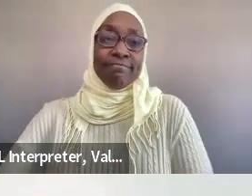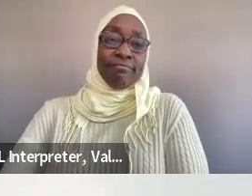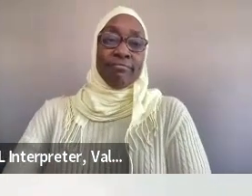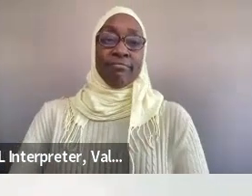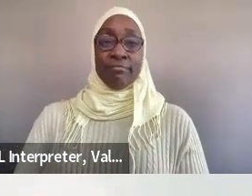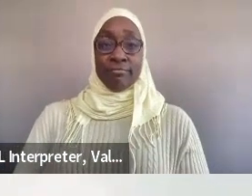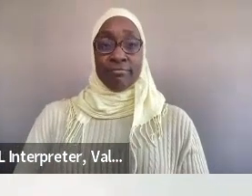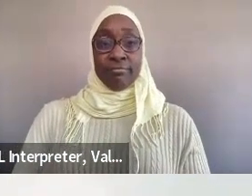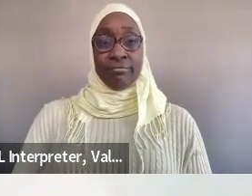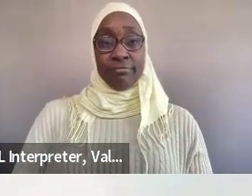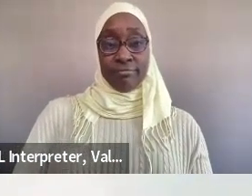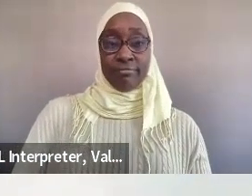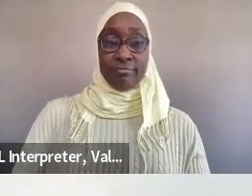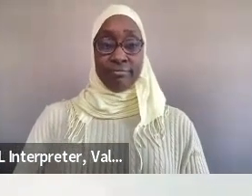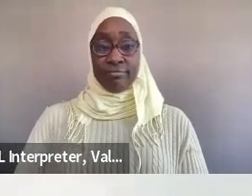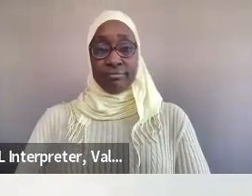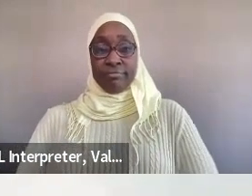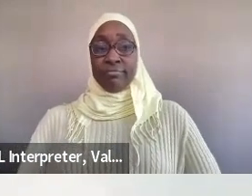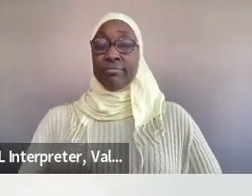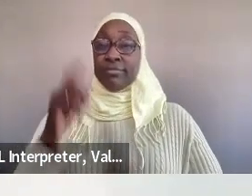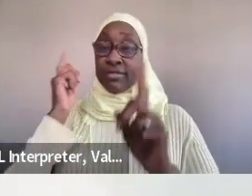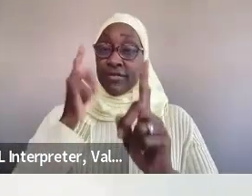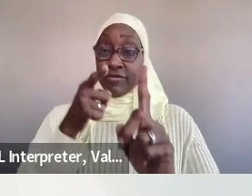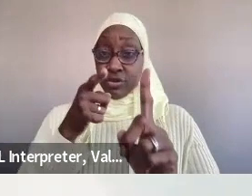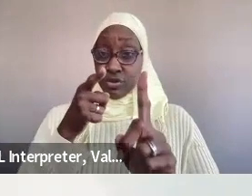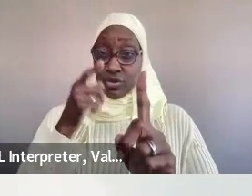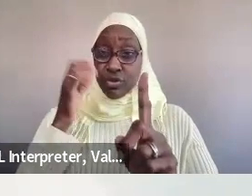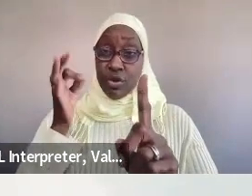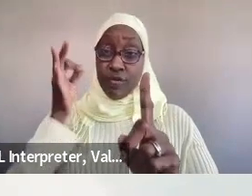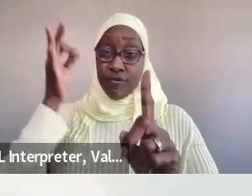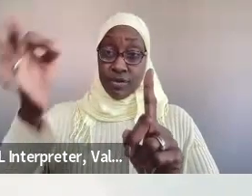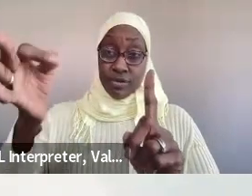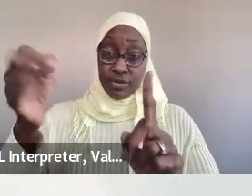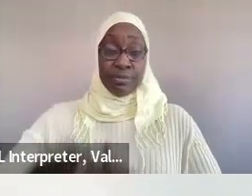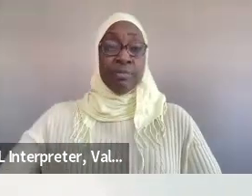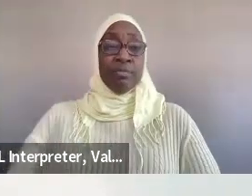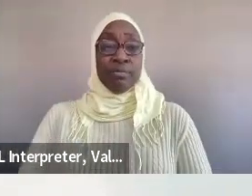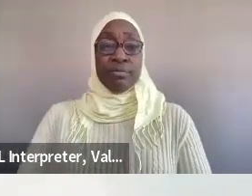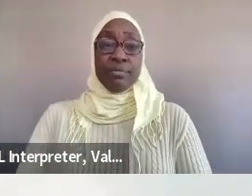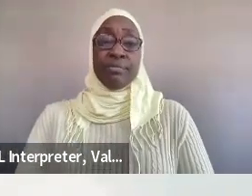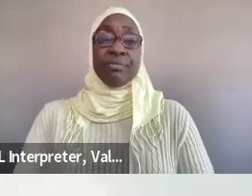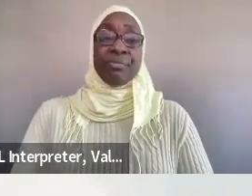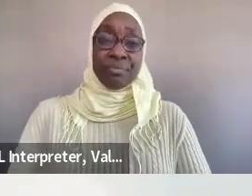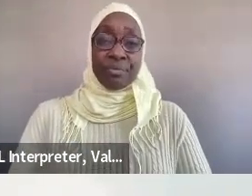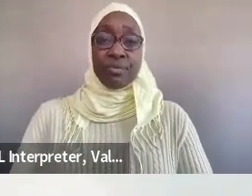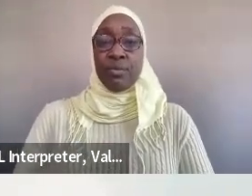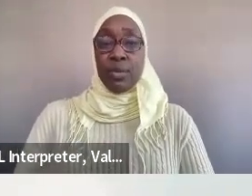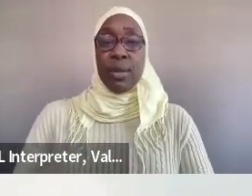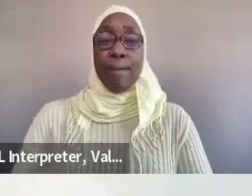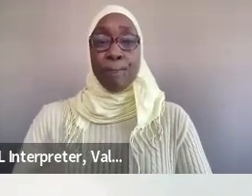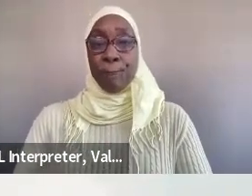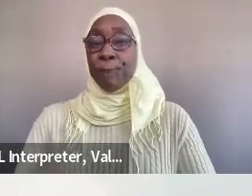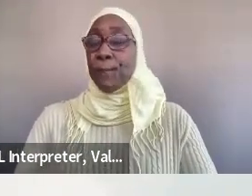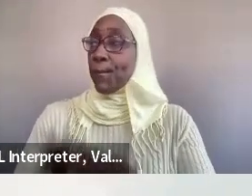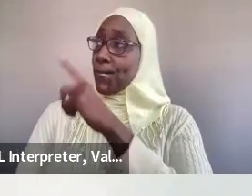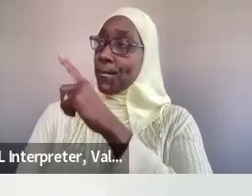So what would be our future goals? So we would like to continue to conduct a variety of events like panel discussions,